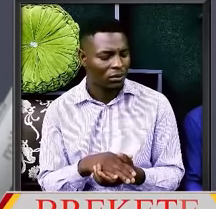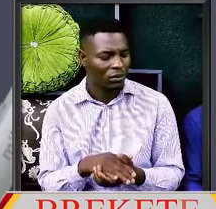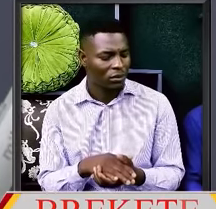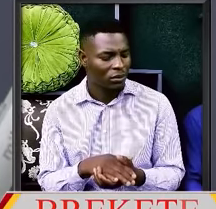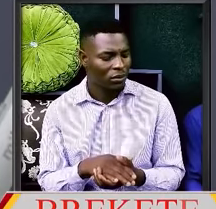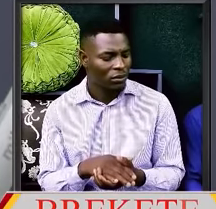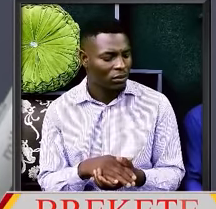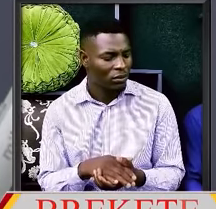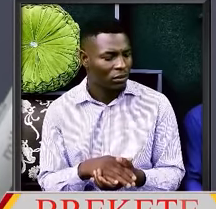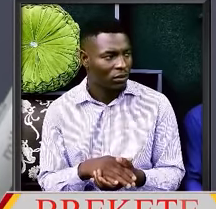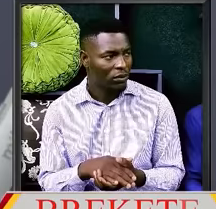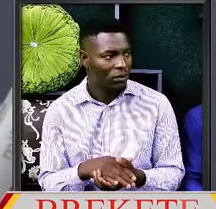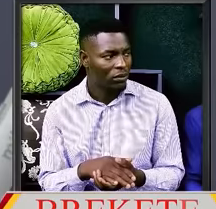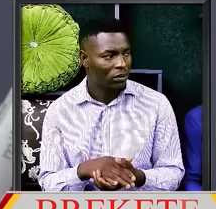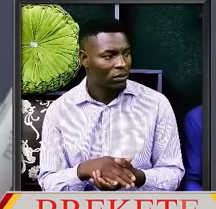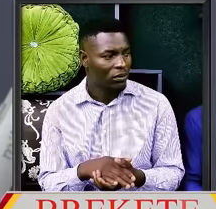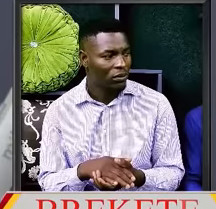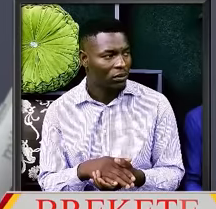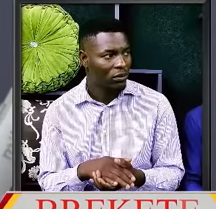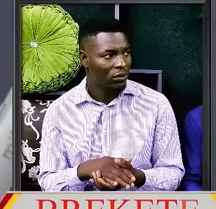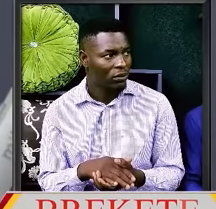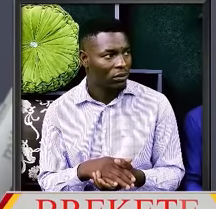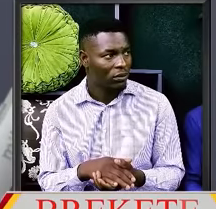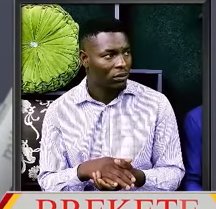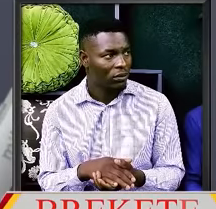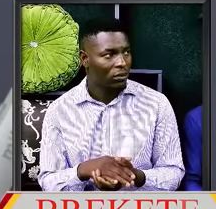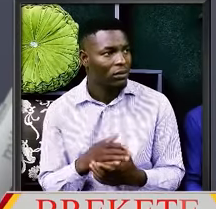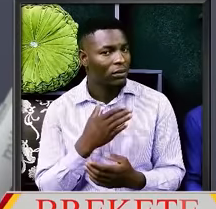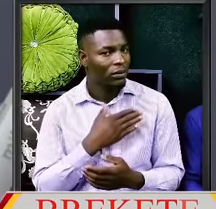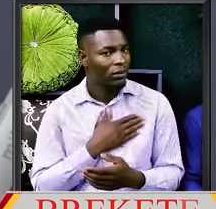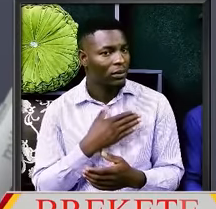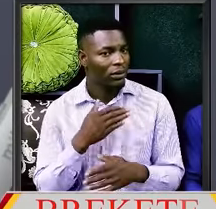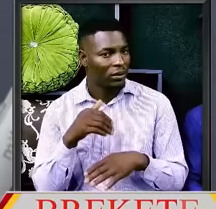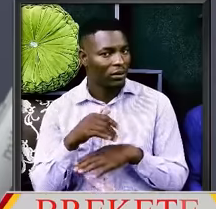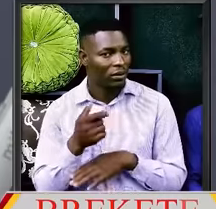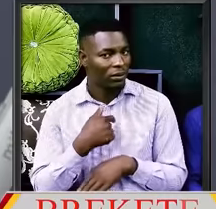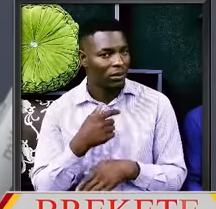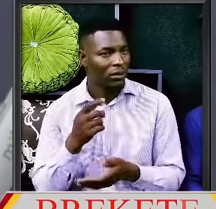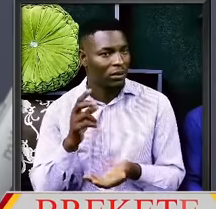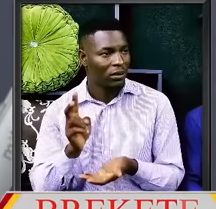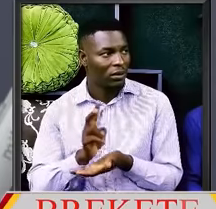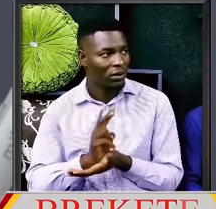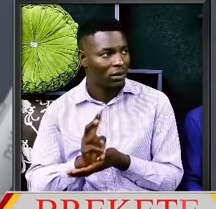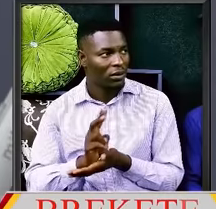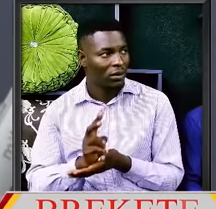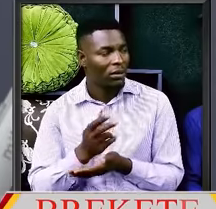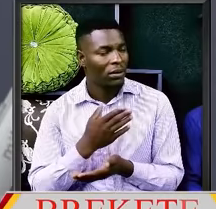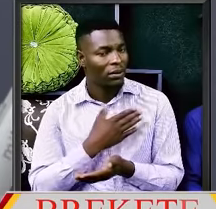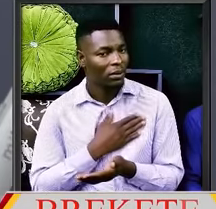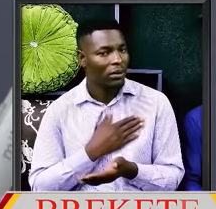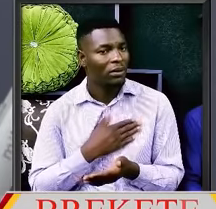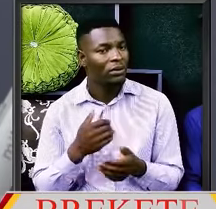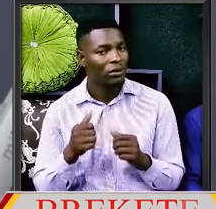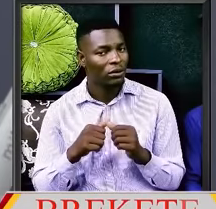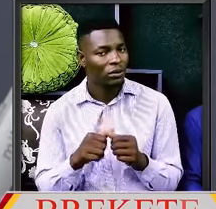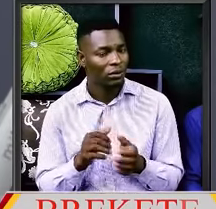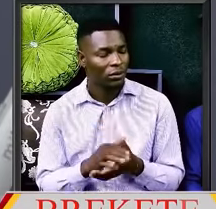He said it himself on the internet. I can send. Okay, please send me the video. Yes. Meanwhile, continue.